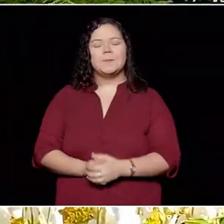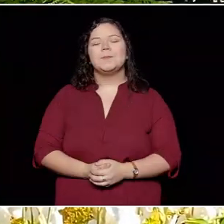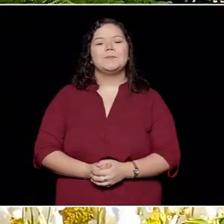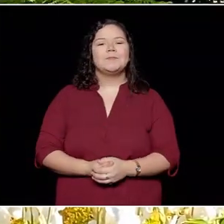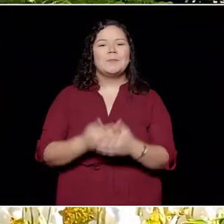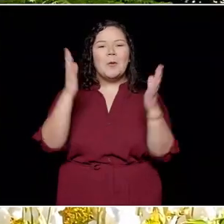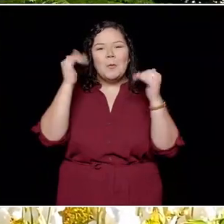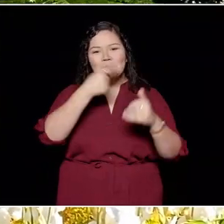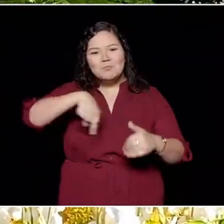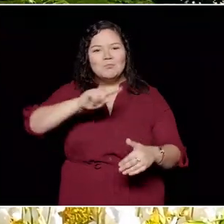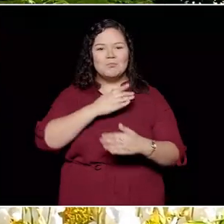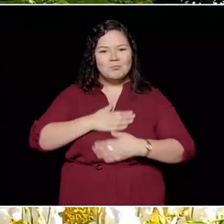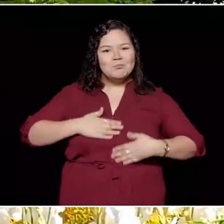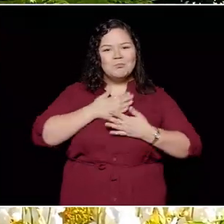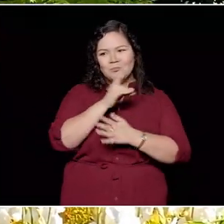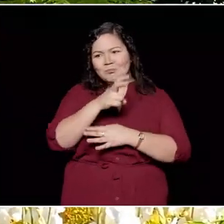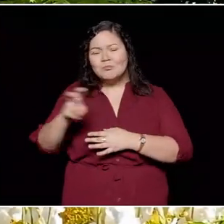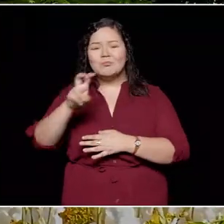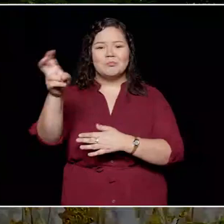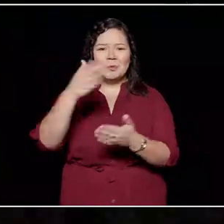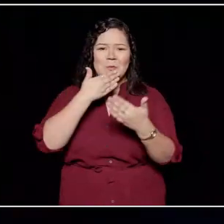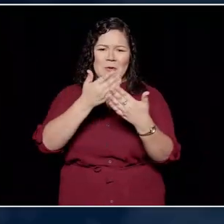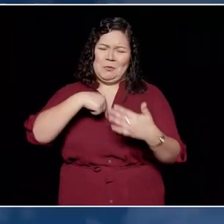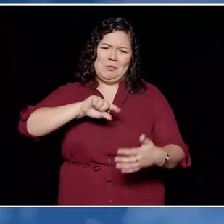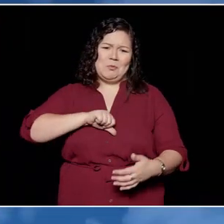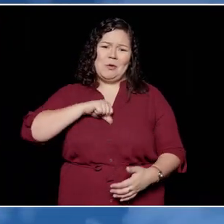well, graduates. We're so proud of you.